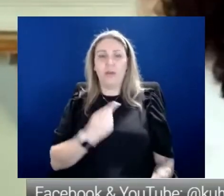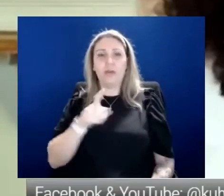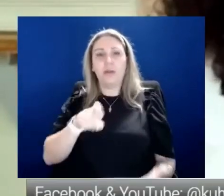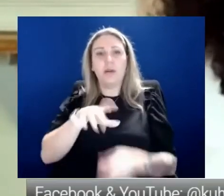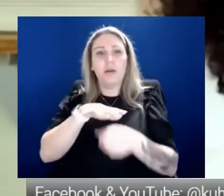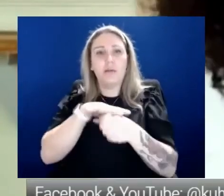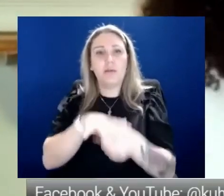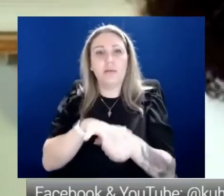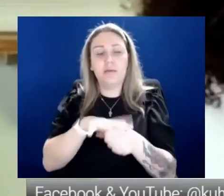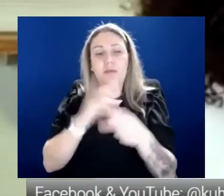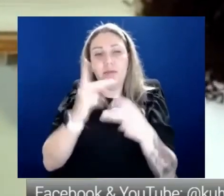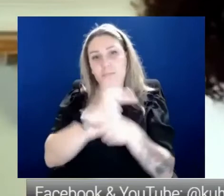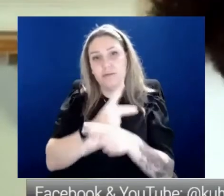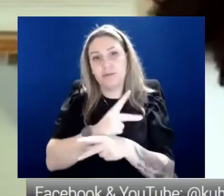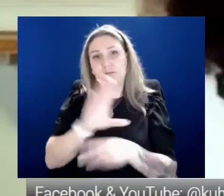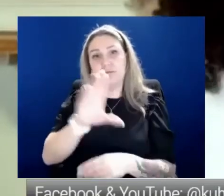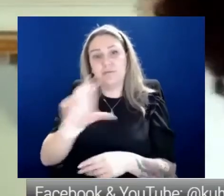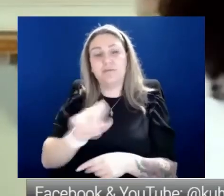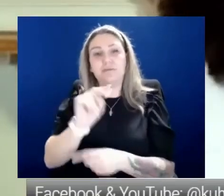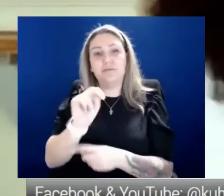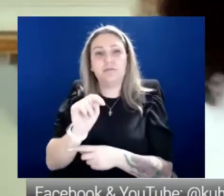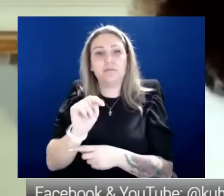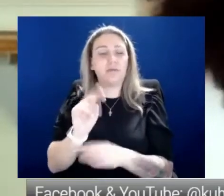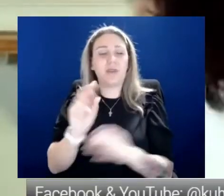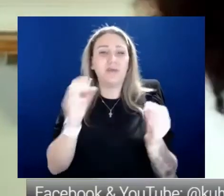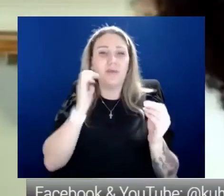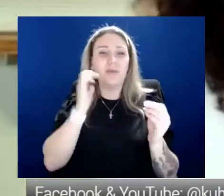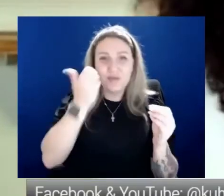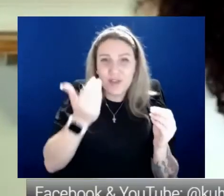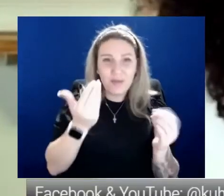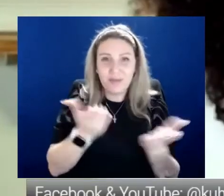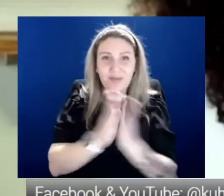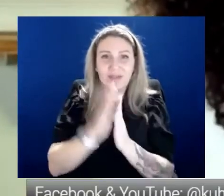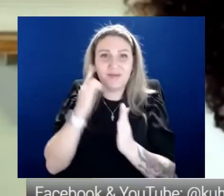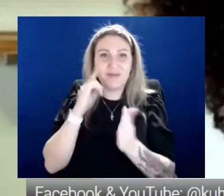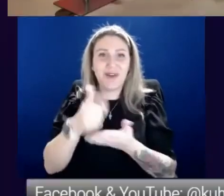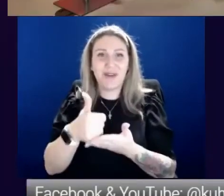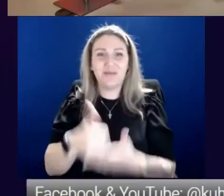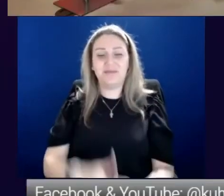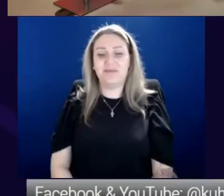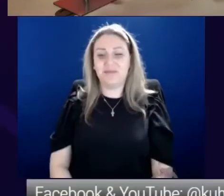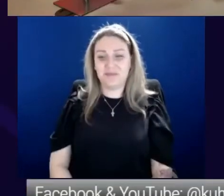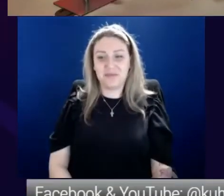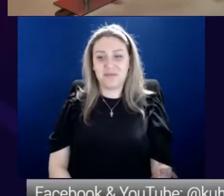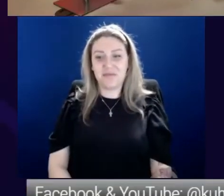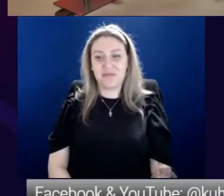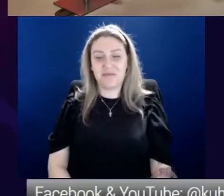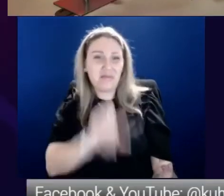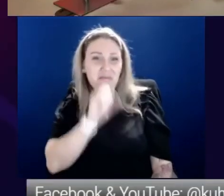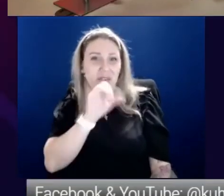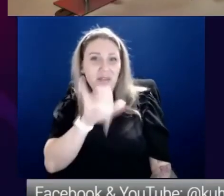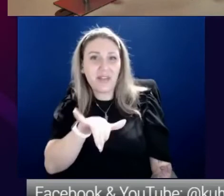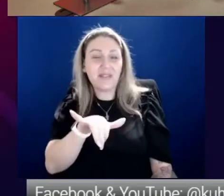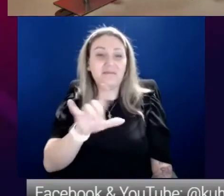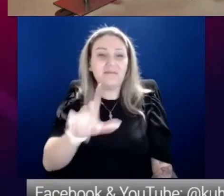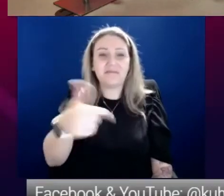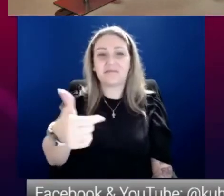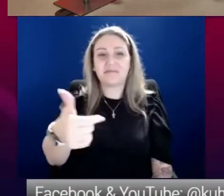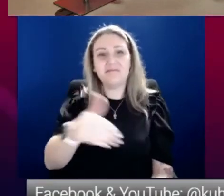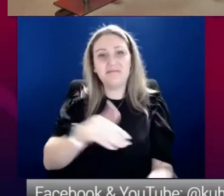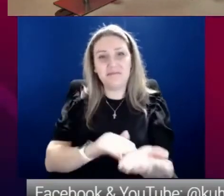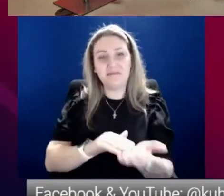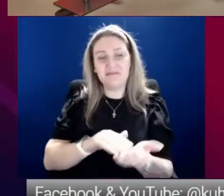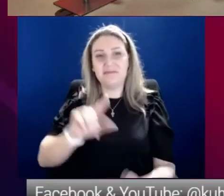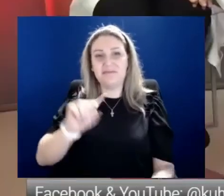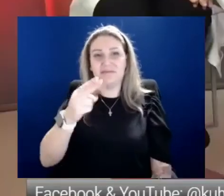figure things out on their own. And there's no shame in asking for help. I love that. And Dr. Hoos-Thompson, you're nodding your head